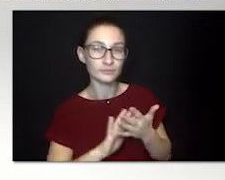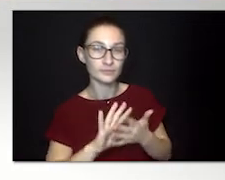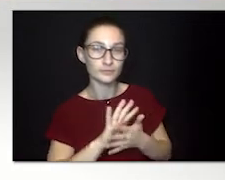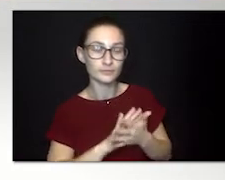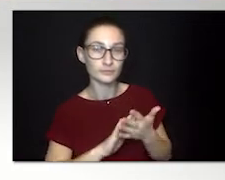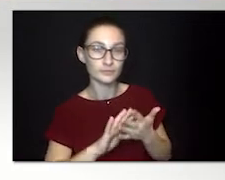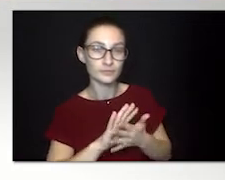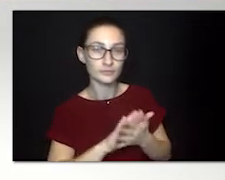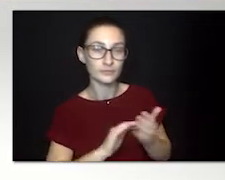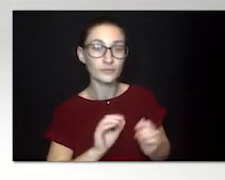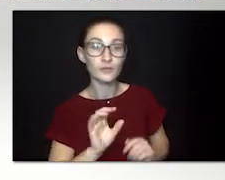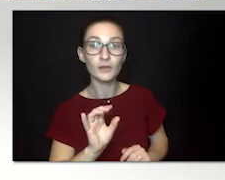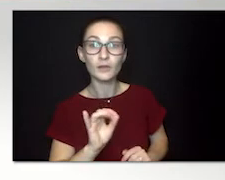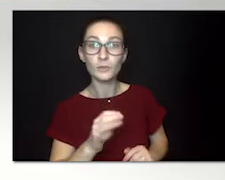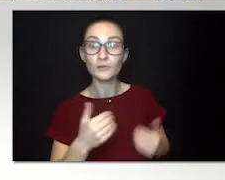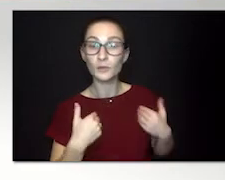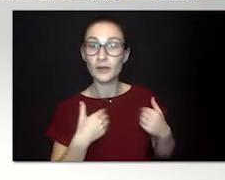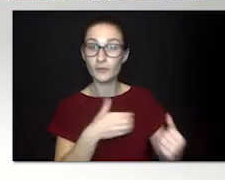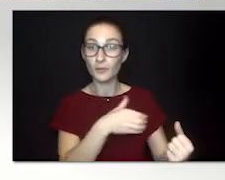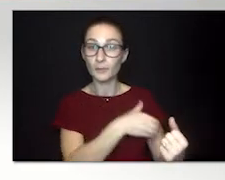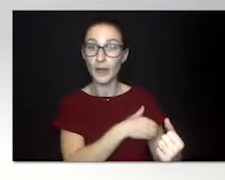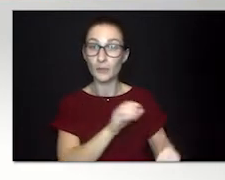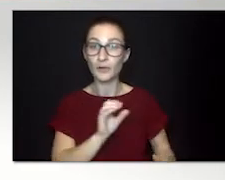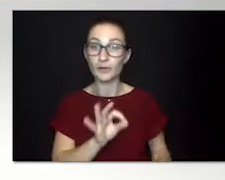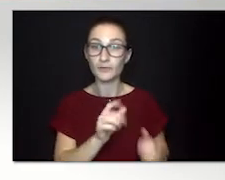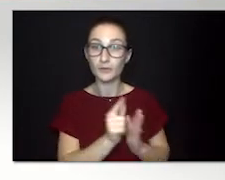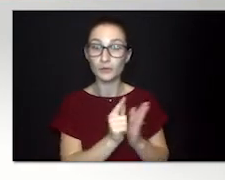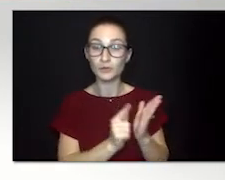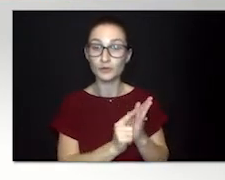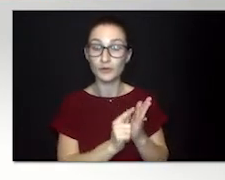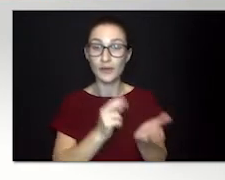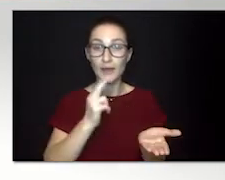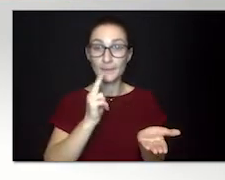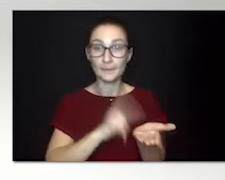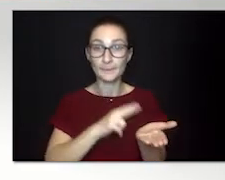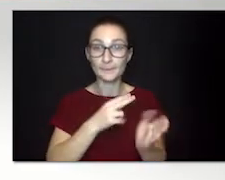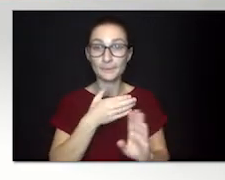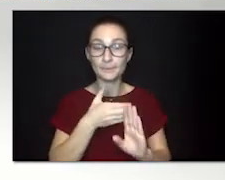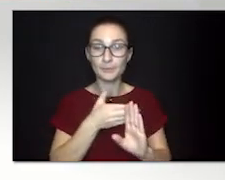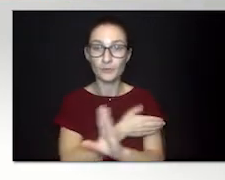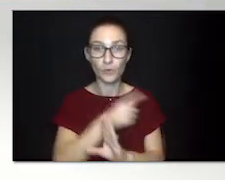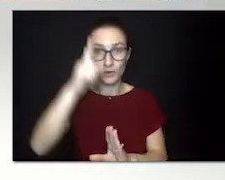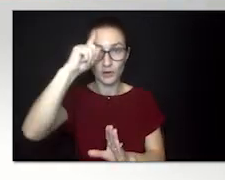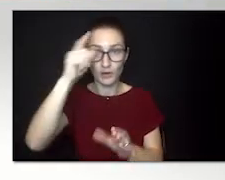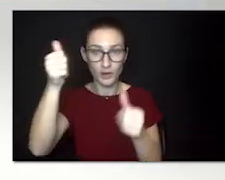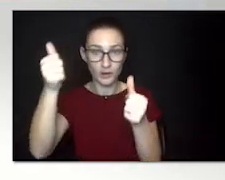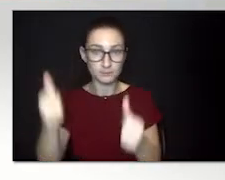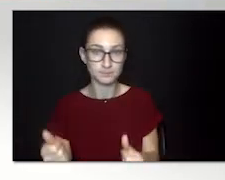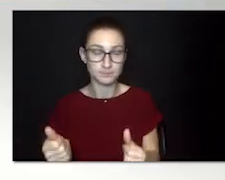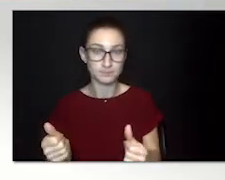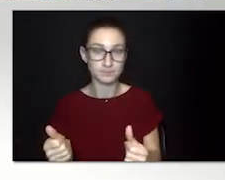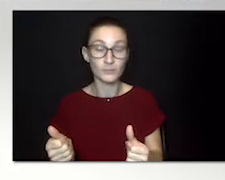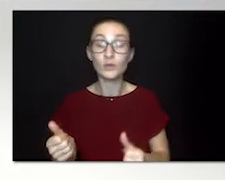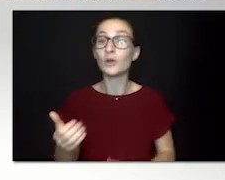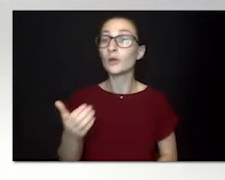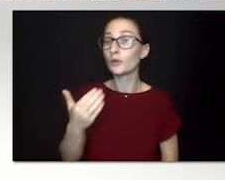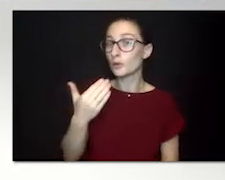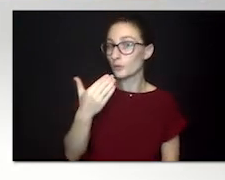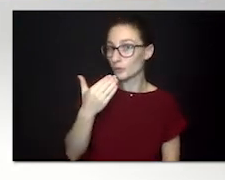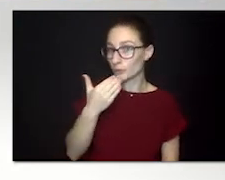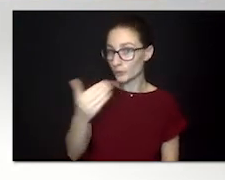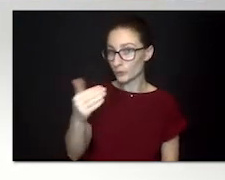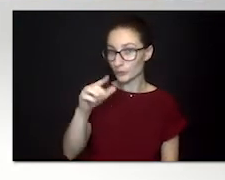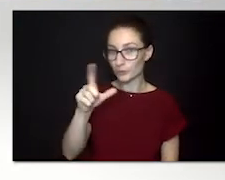they become incapacitated, that can work? Okay. You don't have to go through the process? That's a